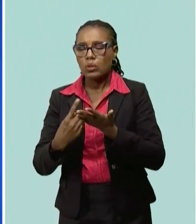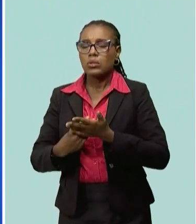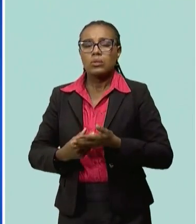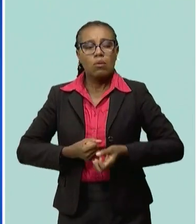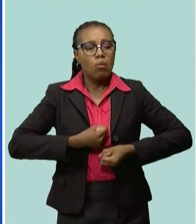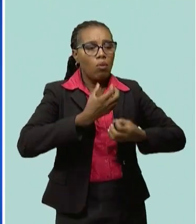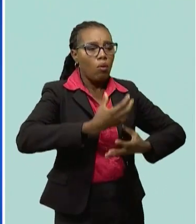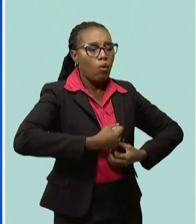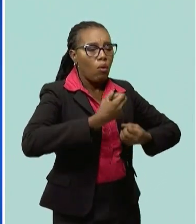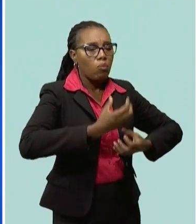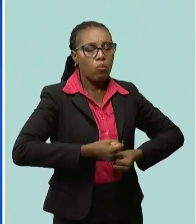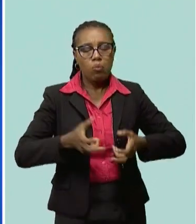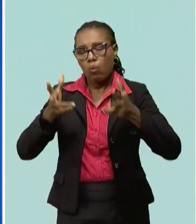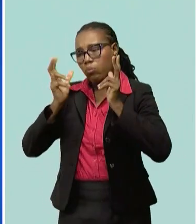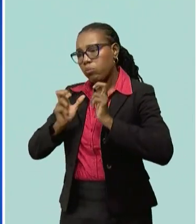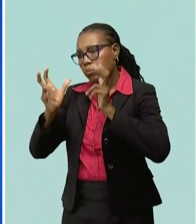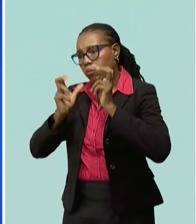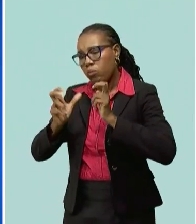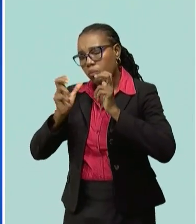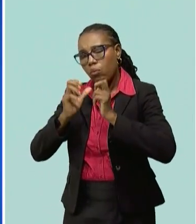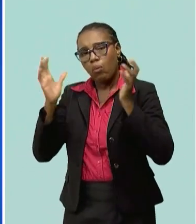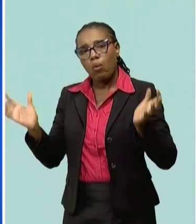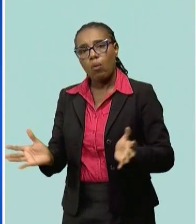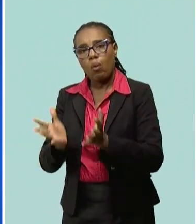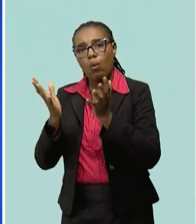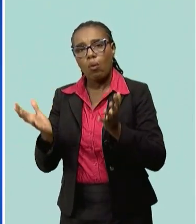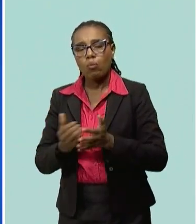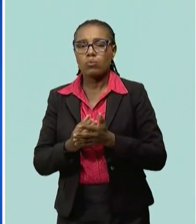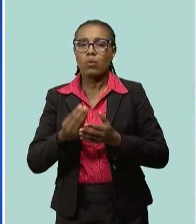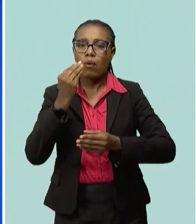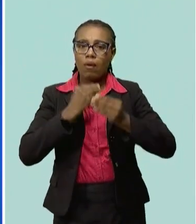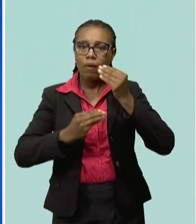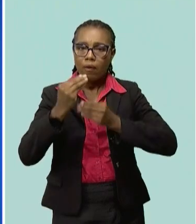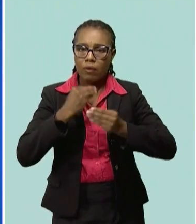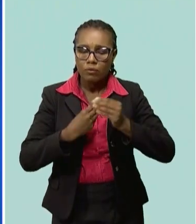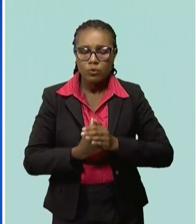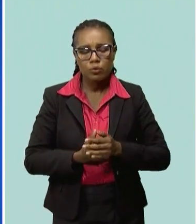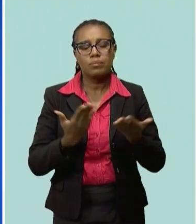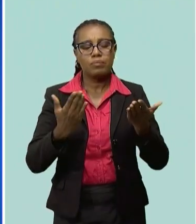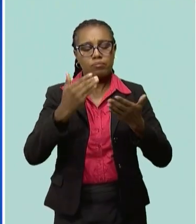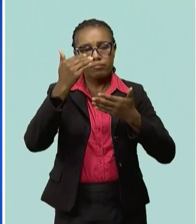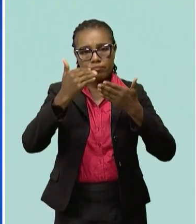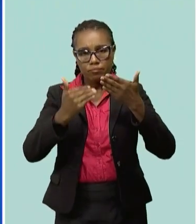is going to be costly, and so on. So we have it practically broken down. I